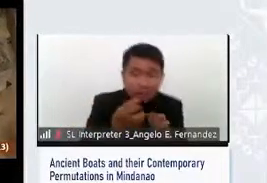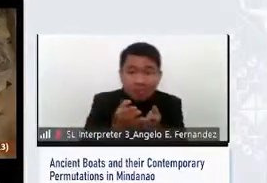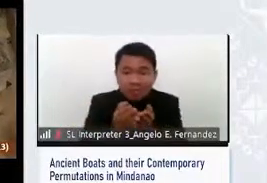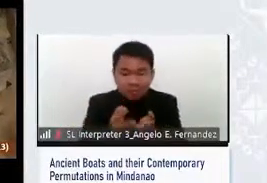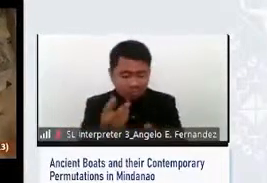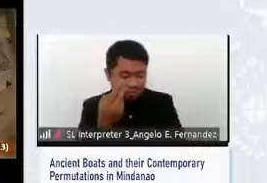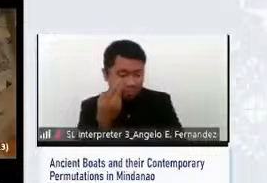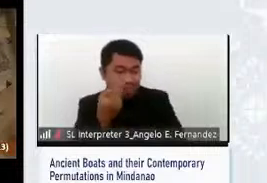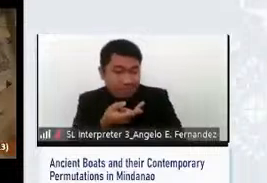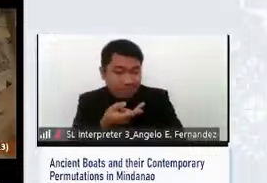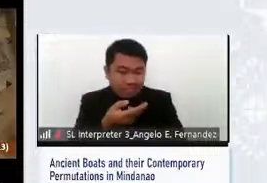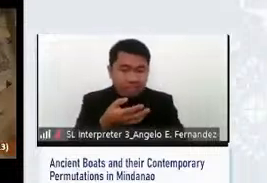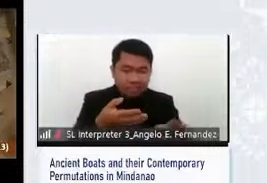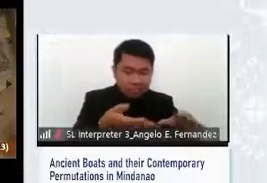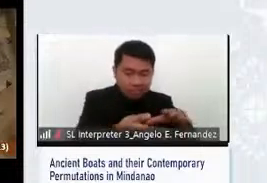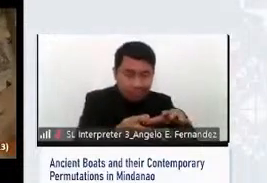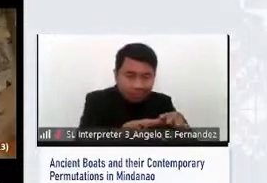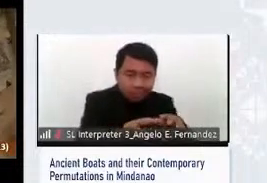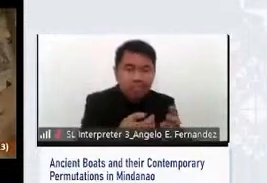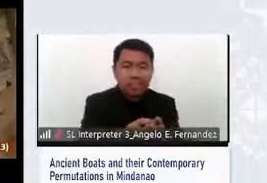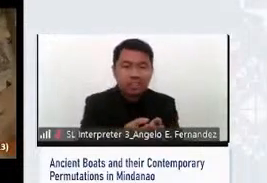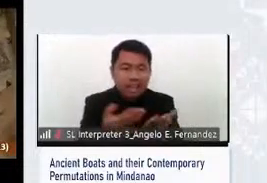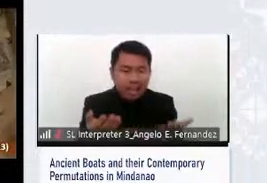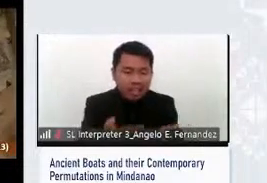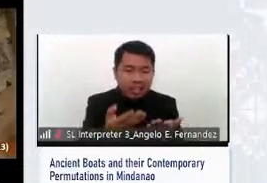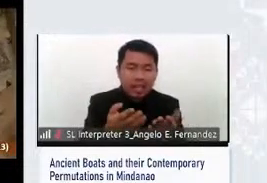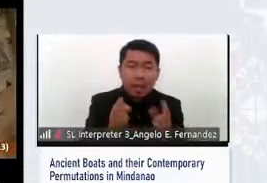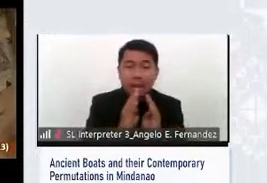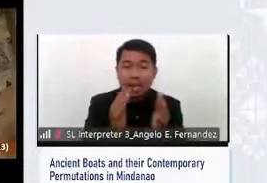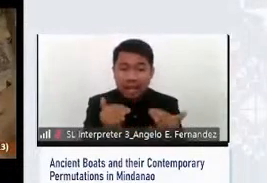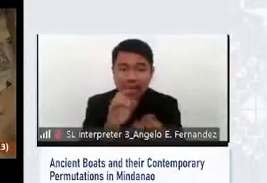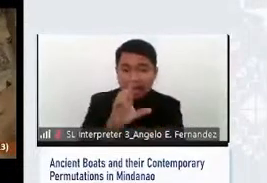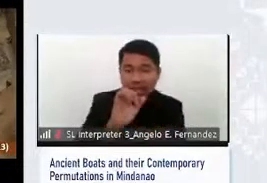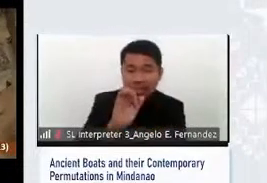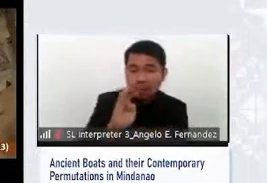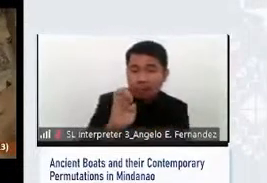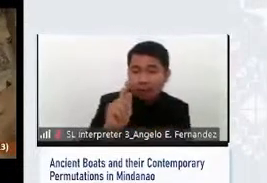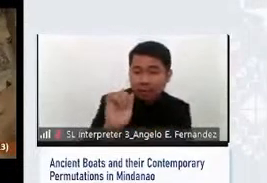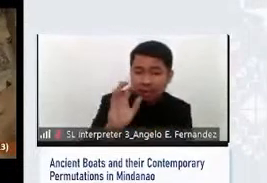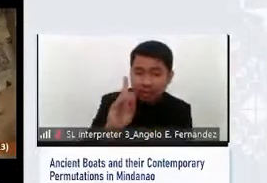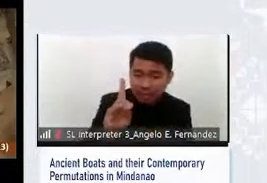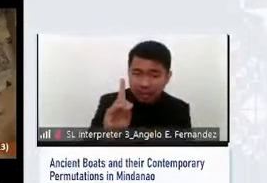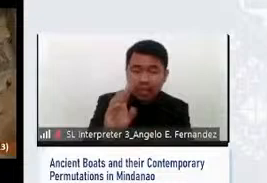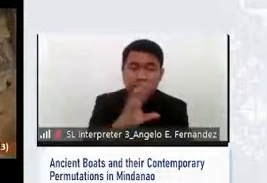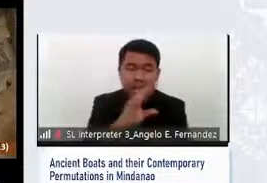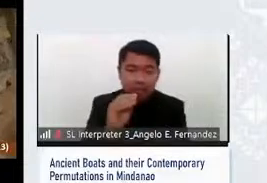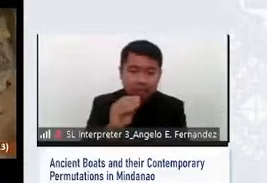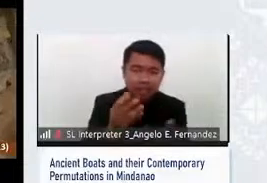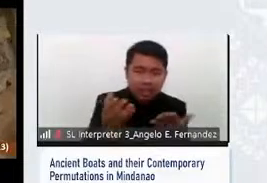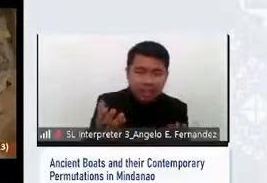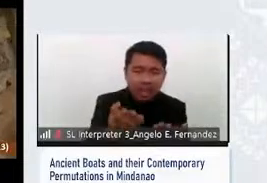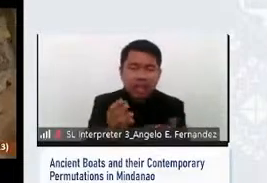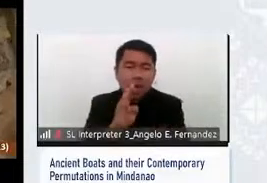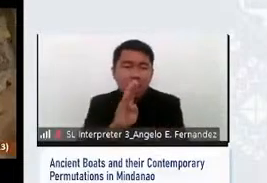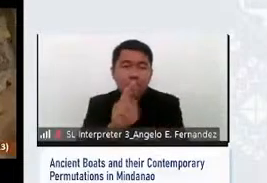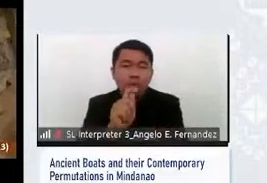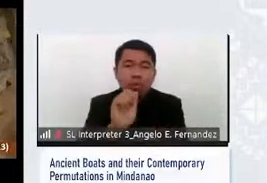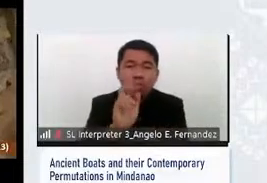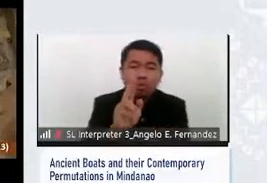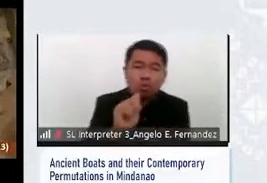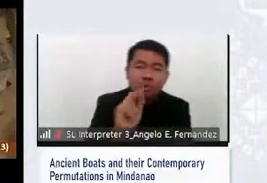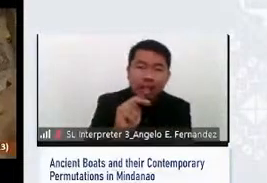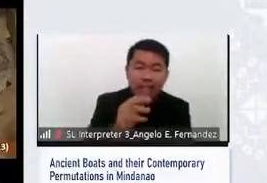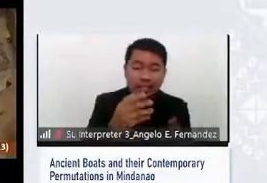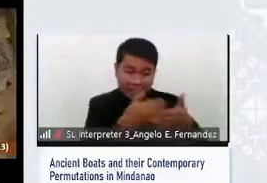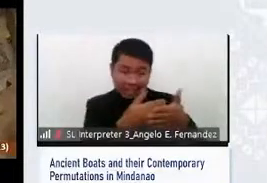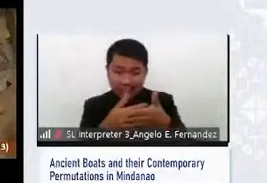Barangay Libertad, Butuan City, all within 1 kilometer radius of each other. Unearthed by